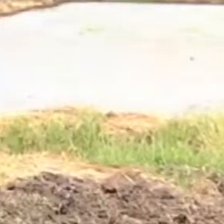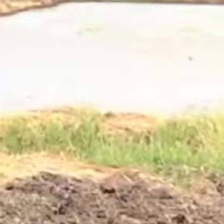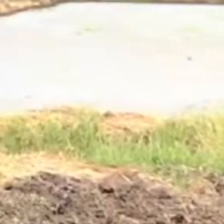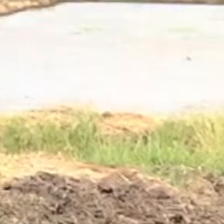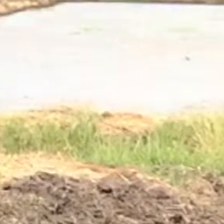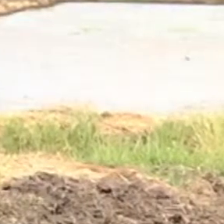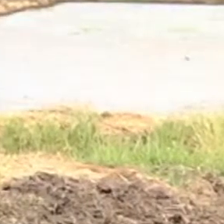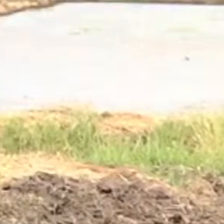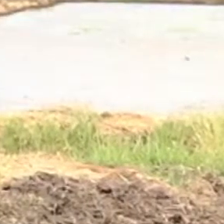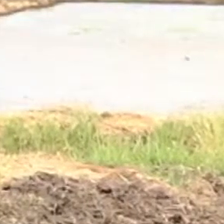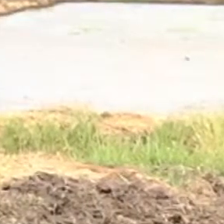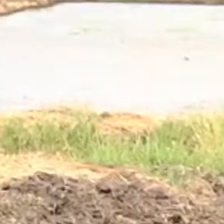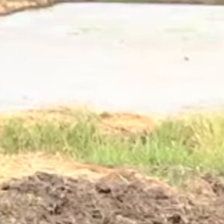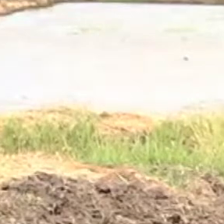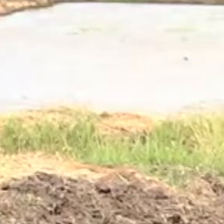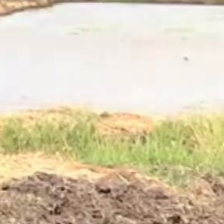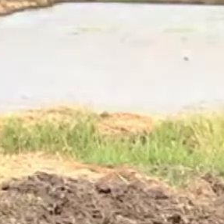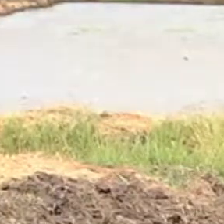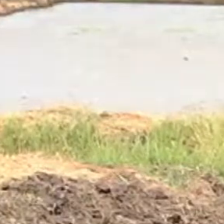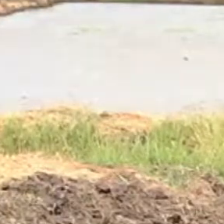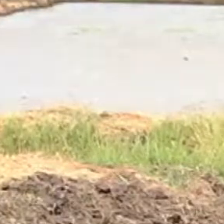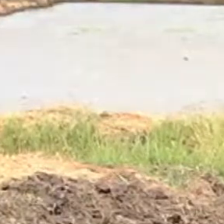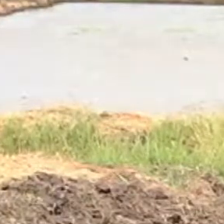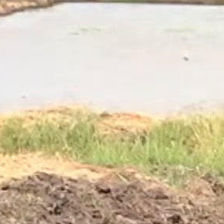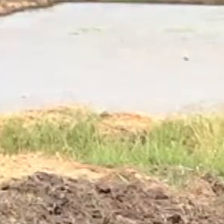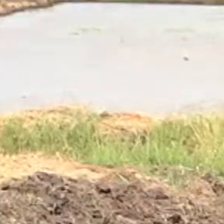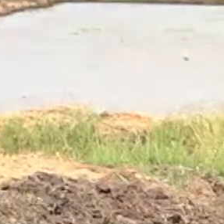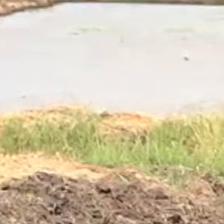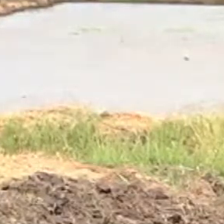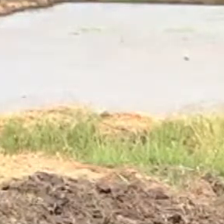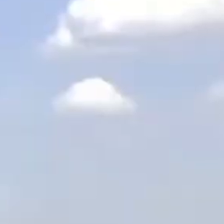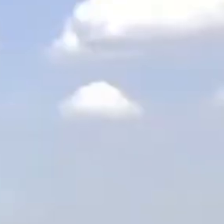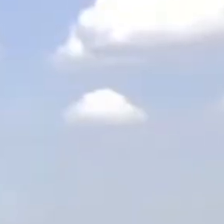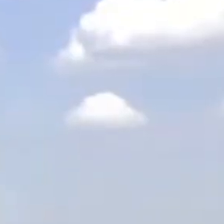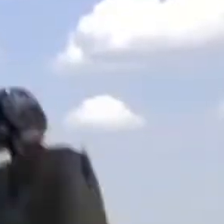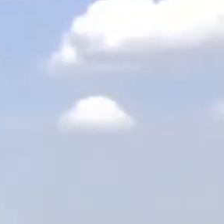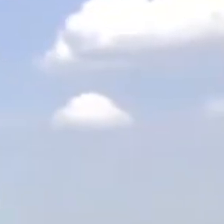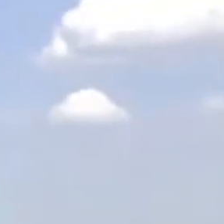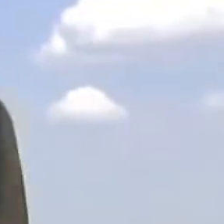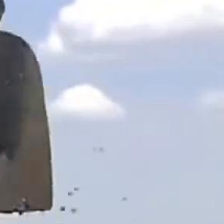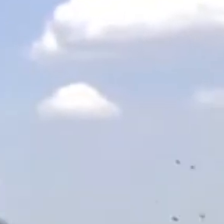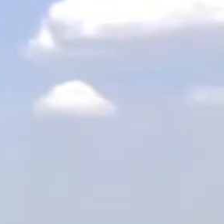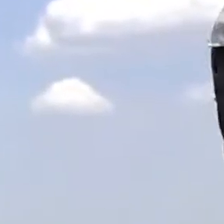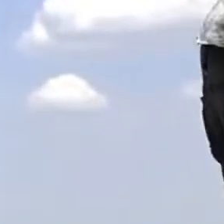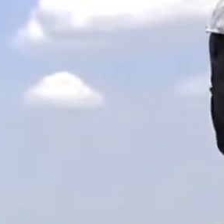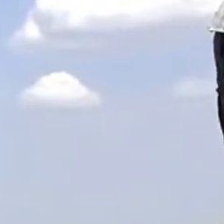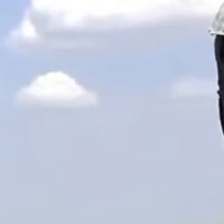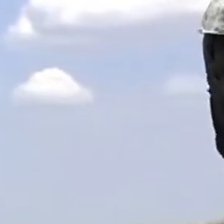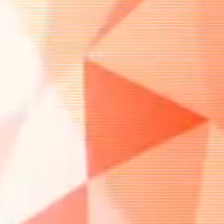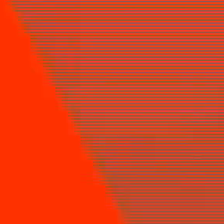sasa. Ama zingine zinaenda mpaka 90 days ndio inaanza kuzaa.